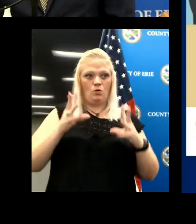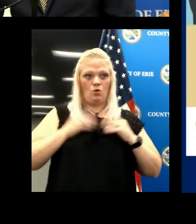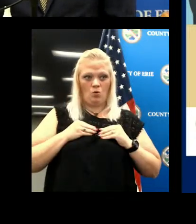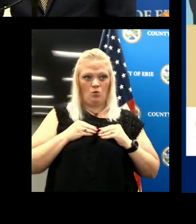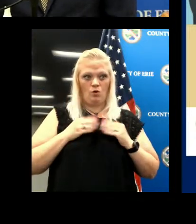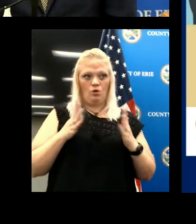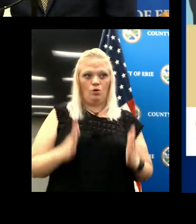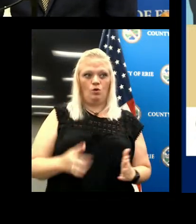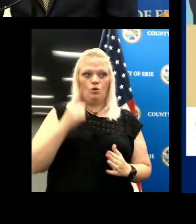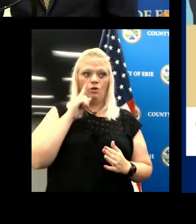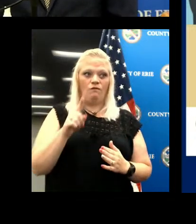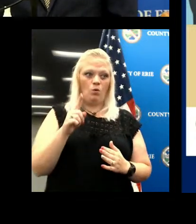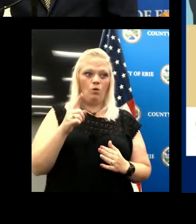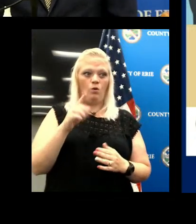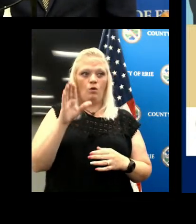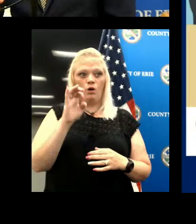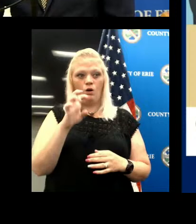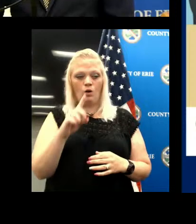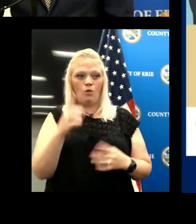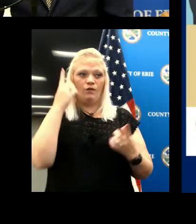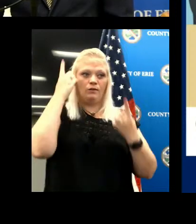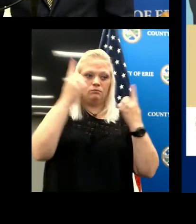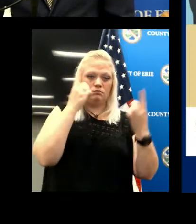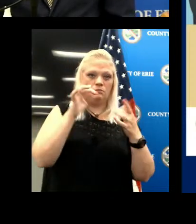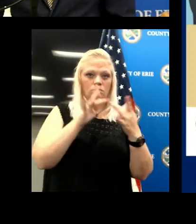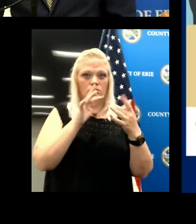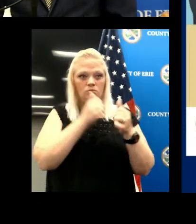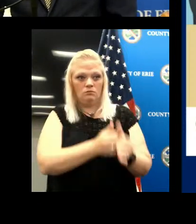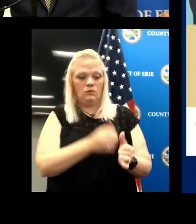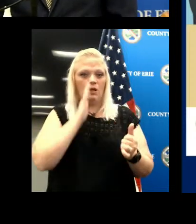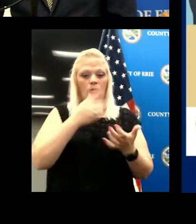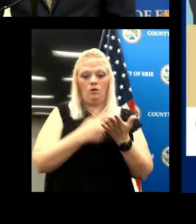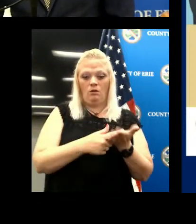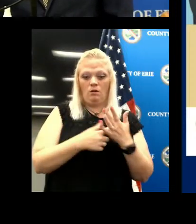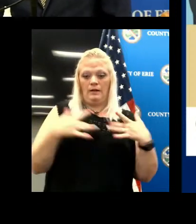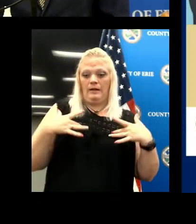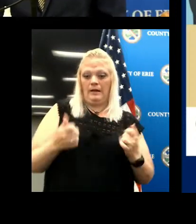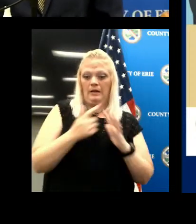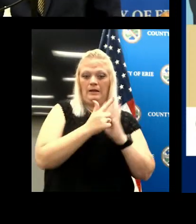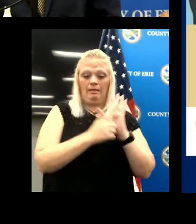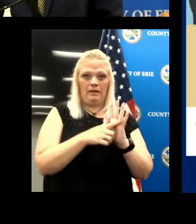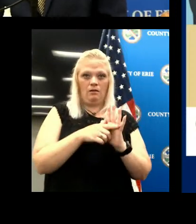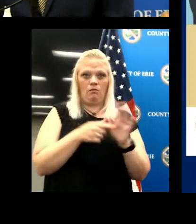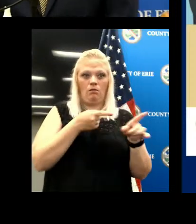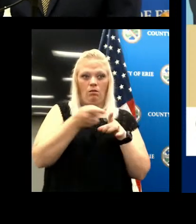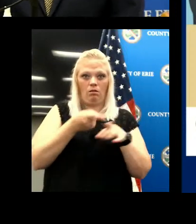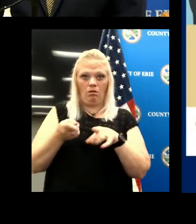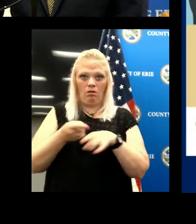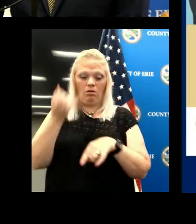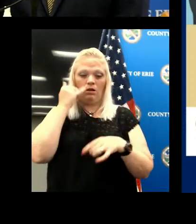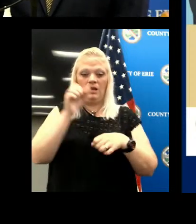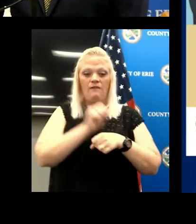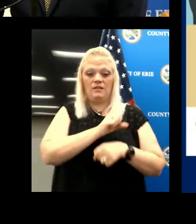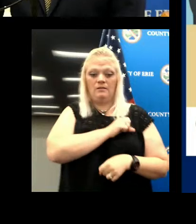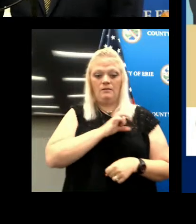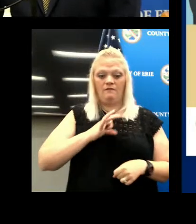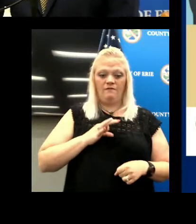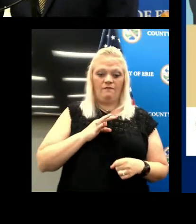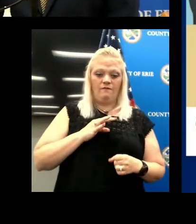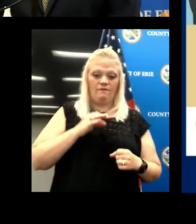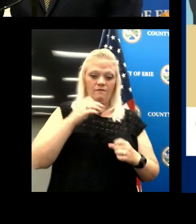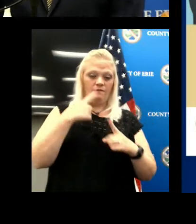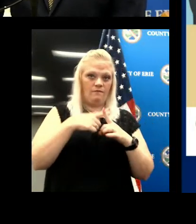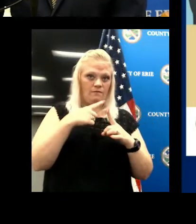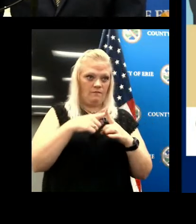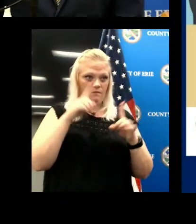considerations and contact tracing. I will cover the health and legal aspects of what happens if an employee tests positive. We do not